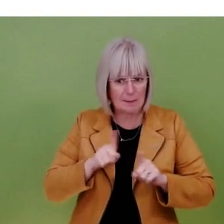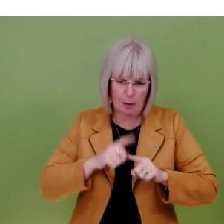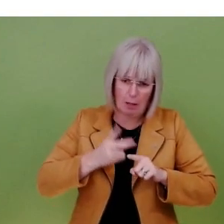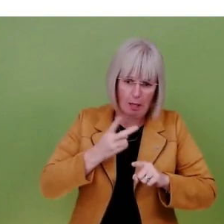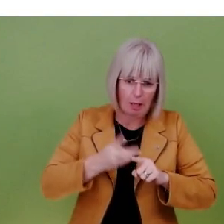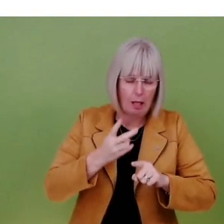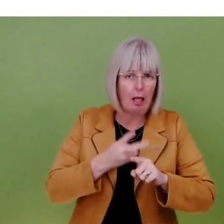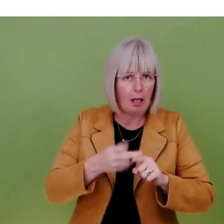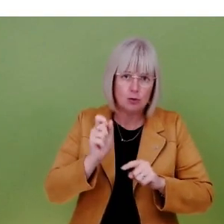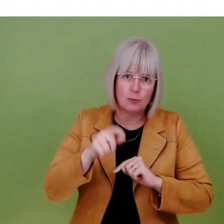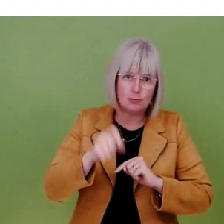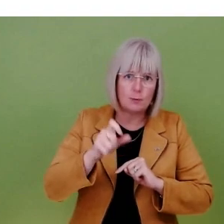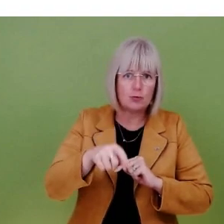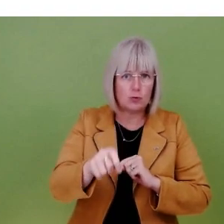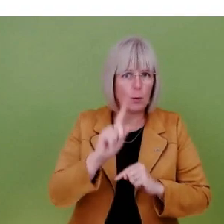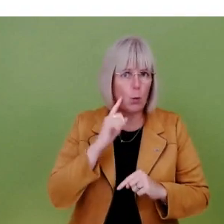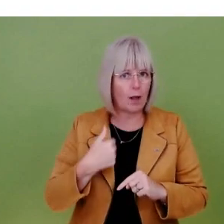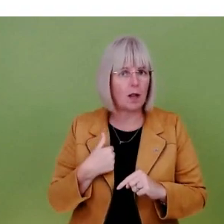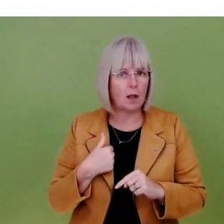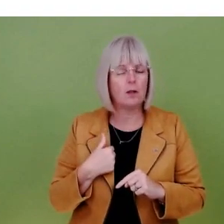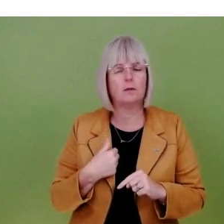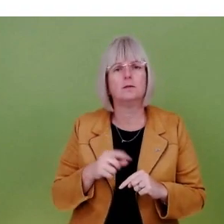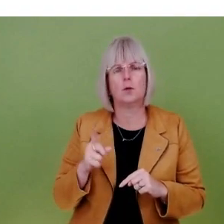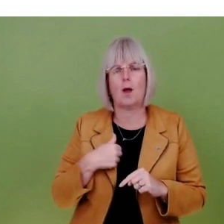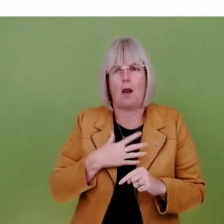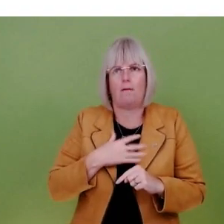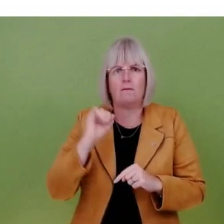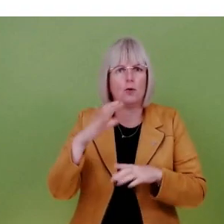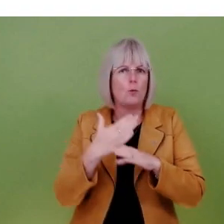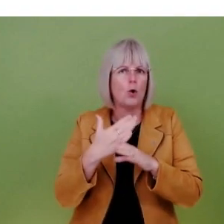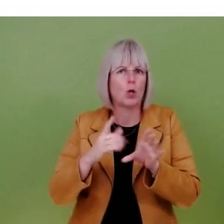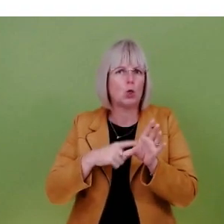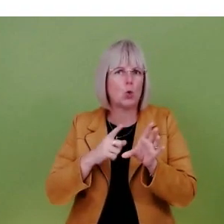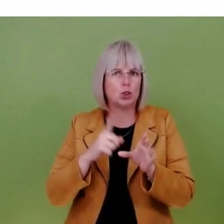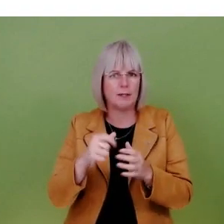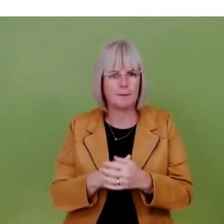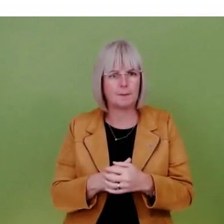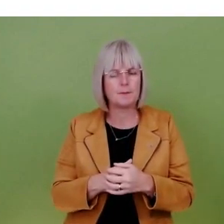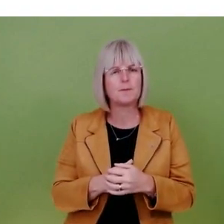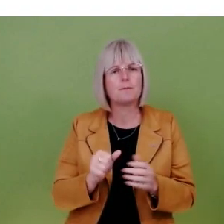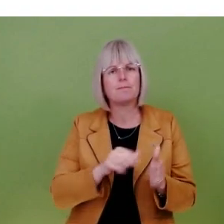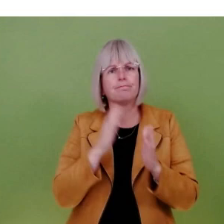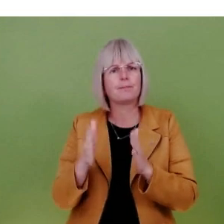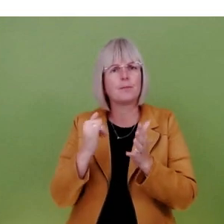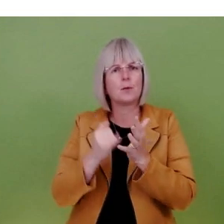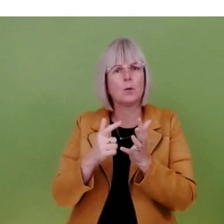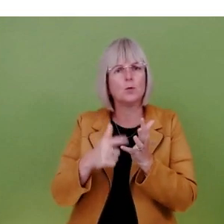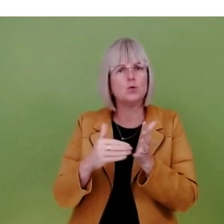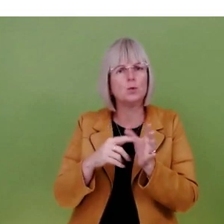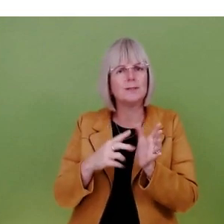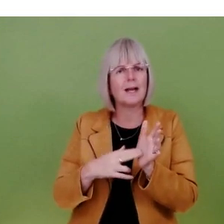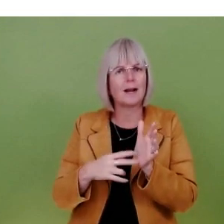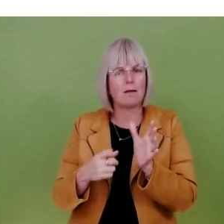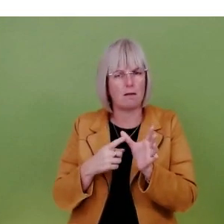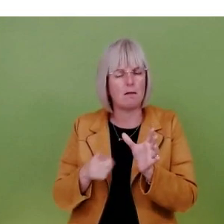of the work that Tansy's doing there up in Yorkshire. And then over to Susanna and the importance of staff support, particularly